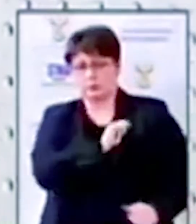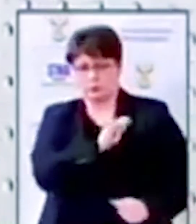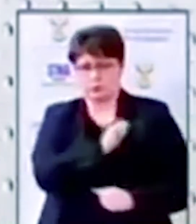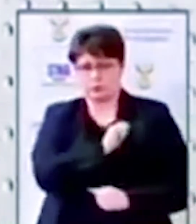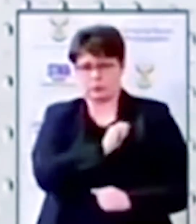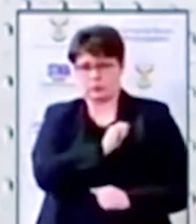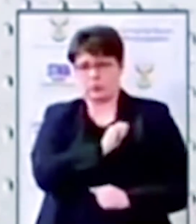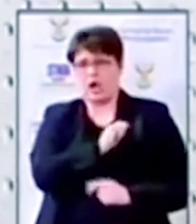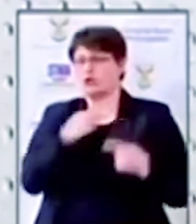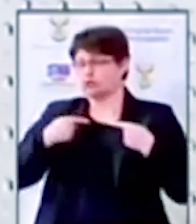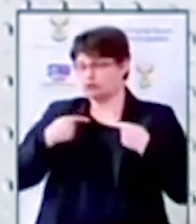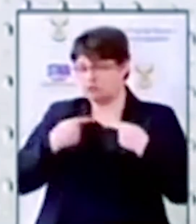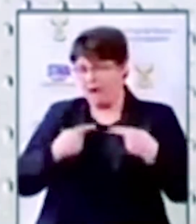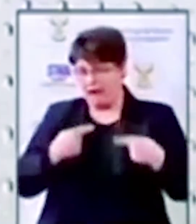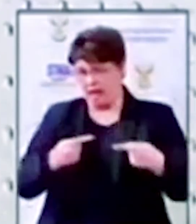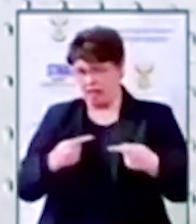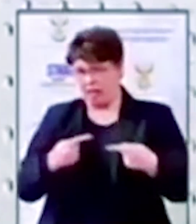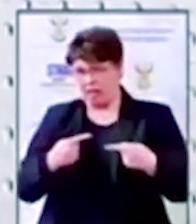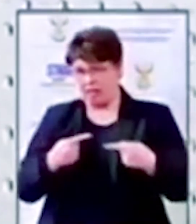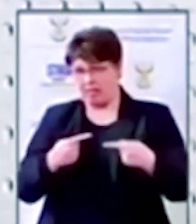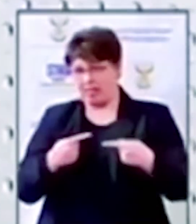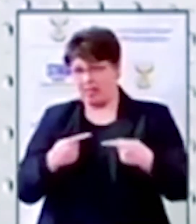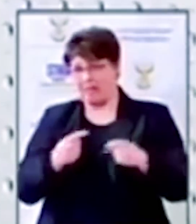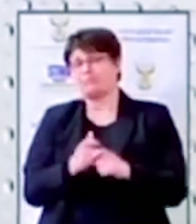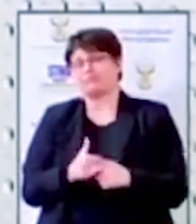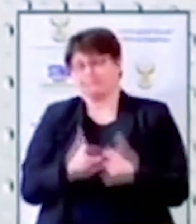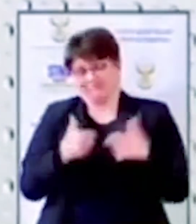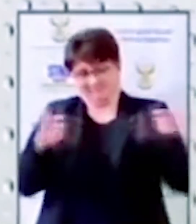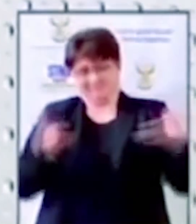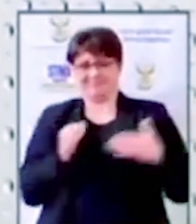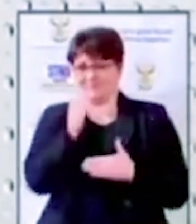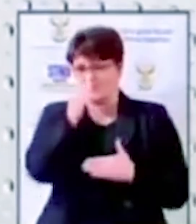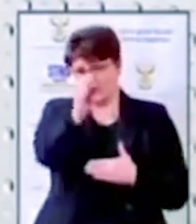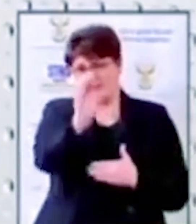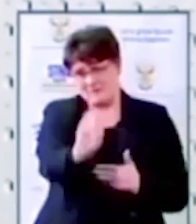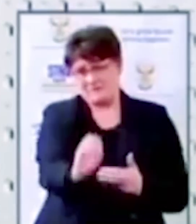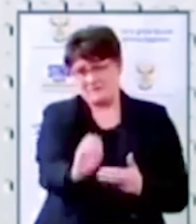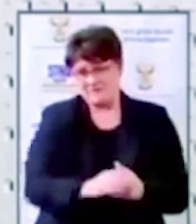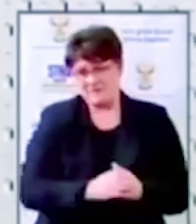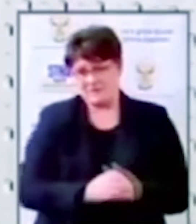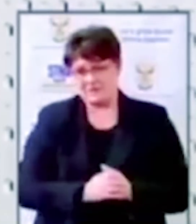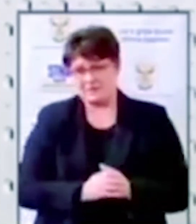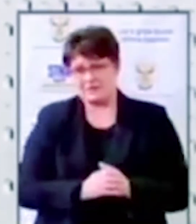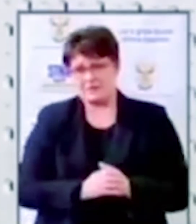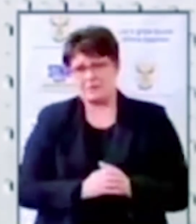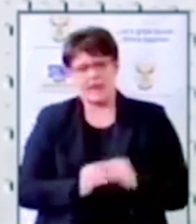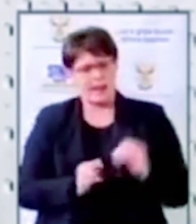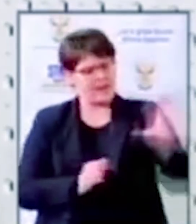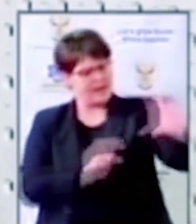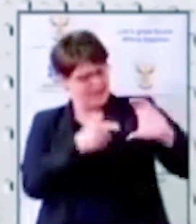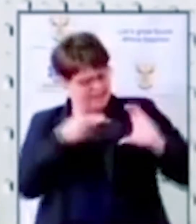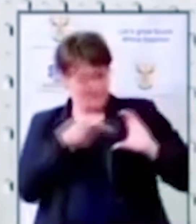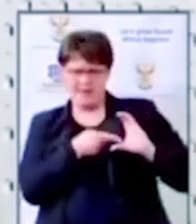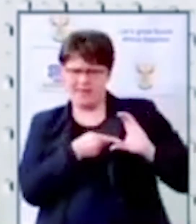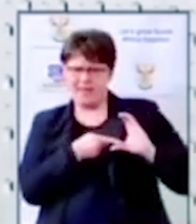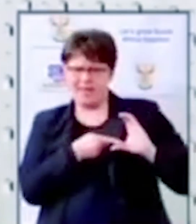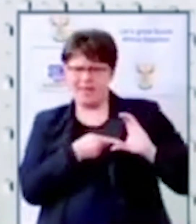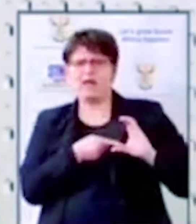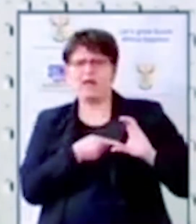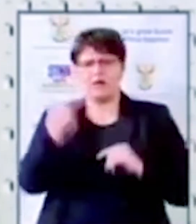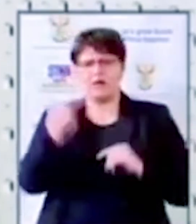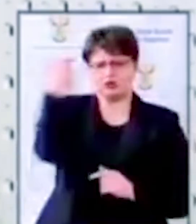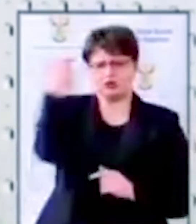a big struggle ahead of us. This money partly supports increased screening and